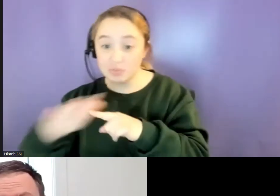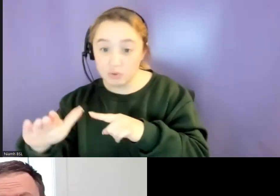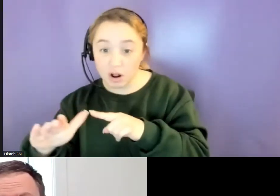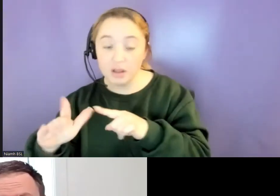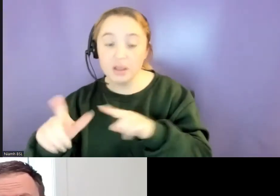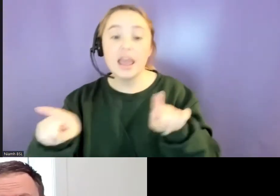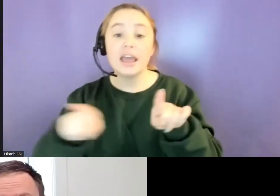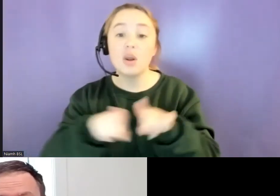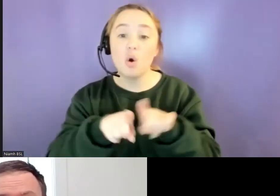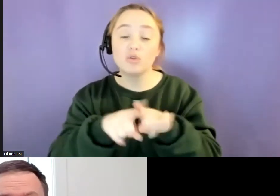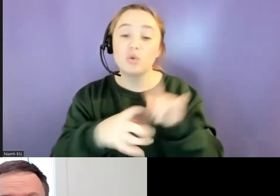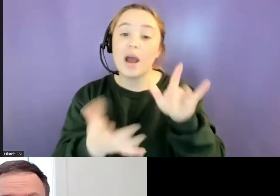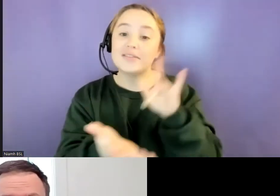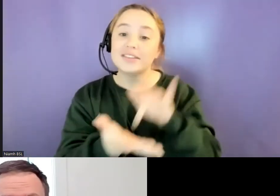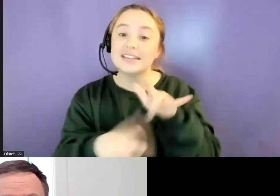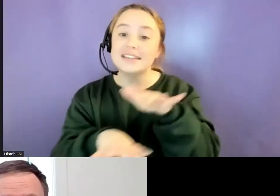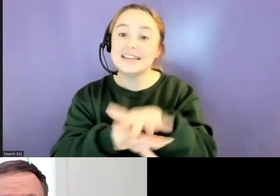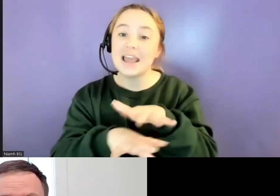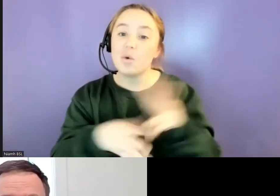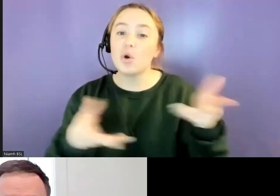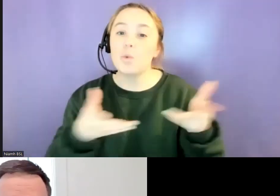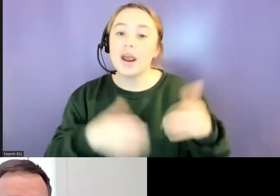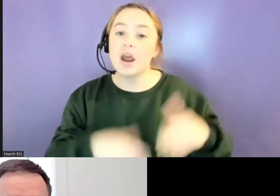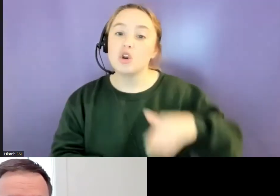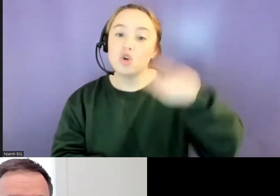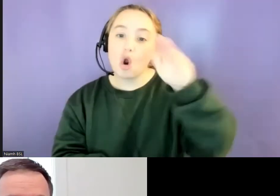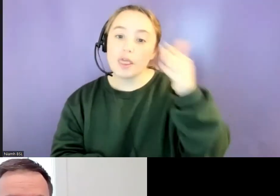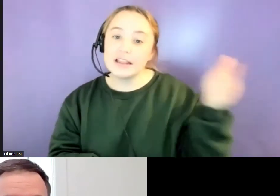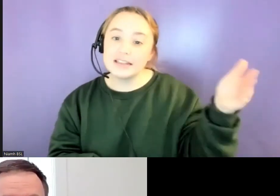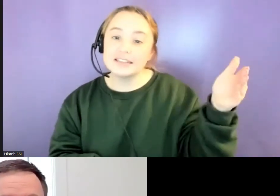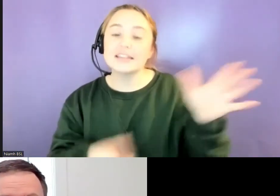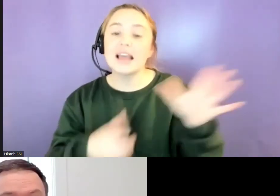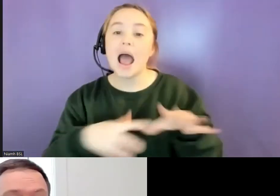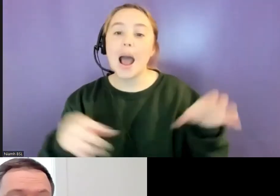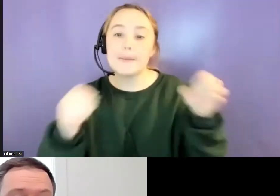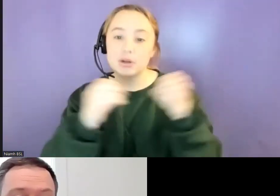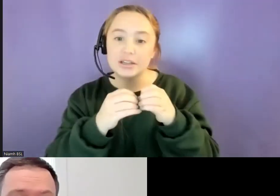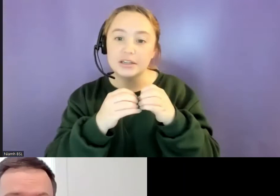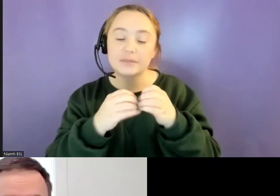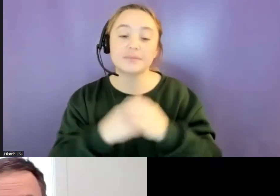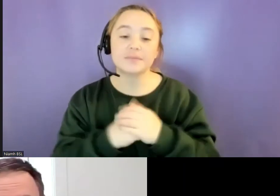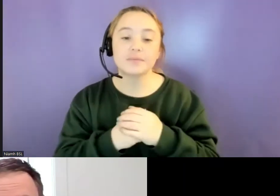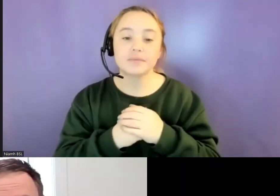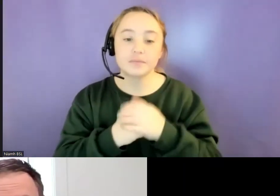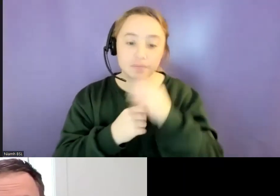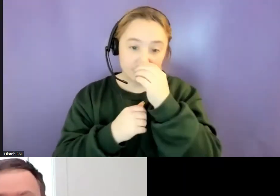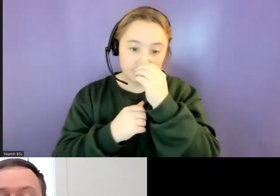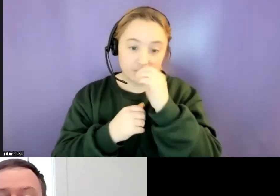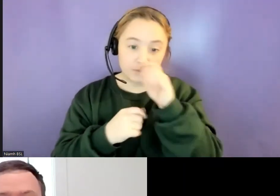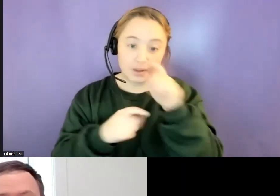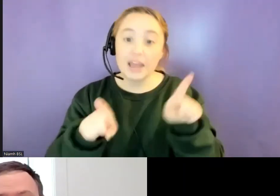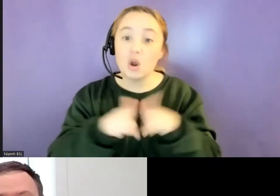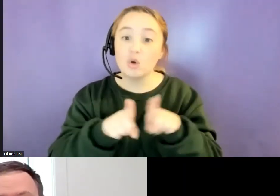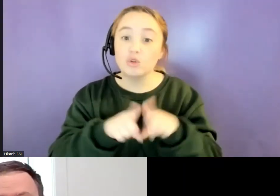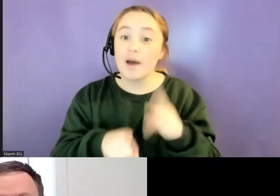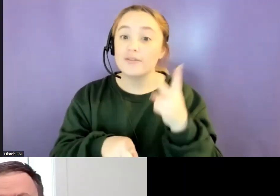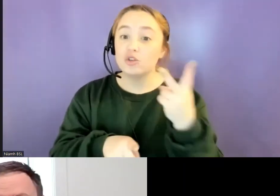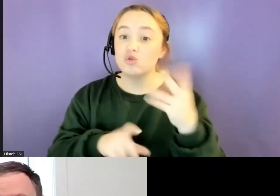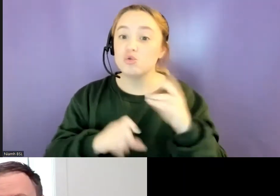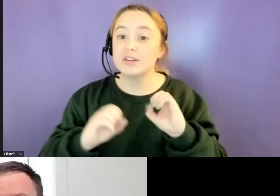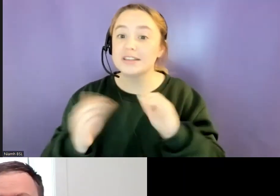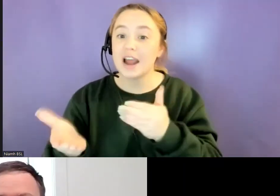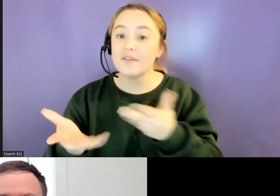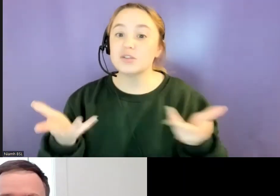city network in the northeast in Aberdeen. And we also do tour bus services